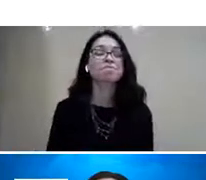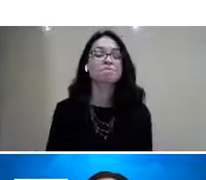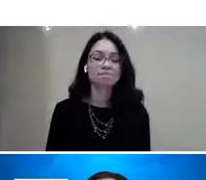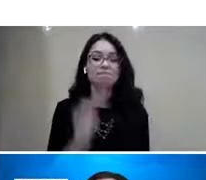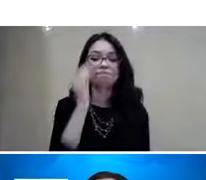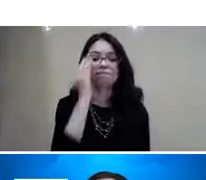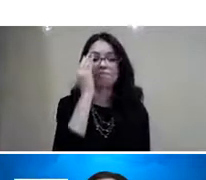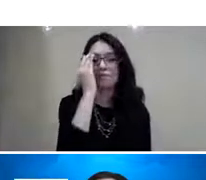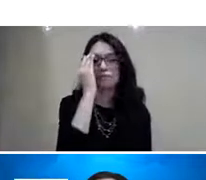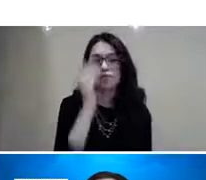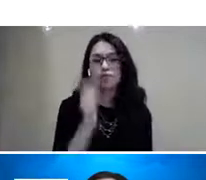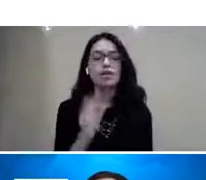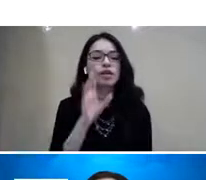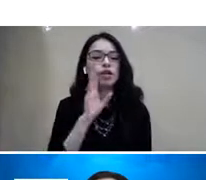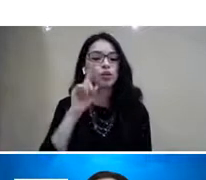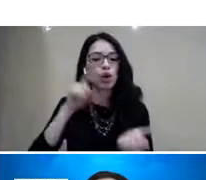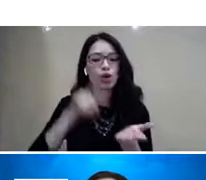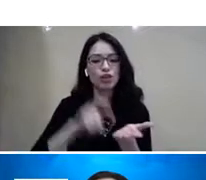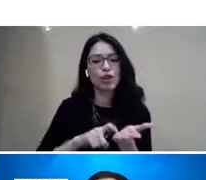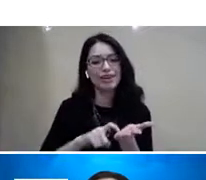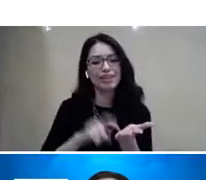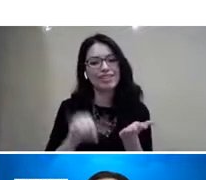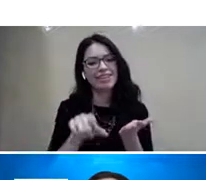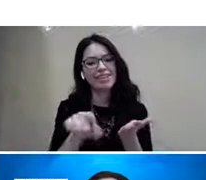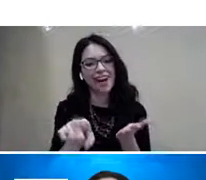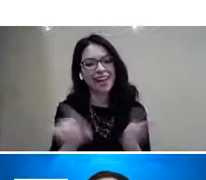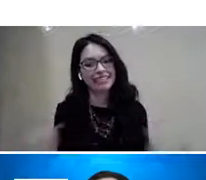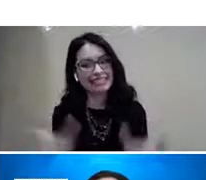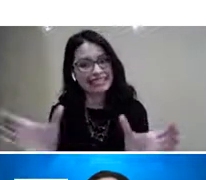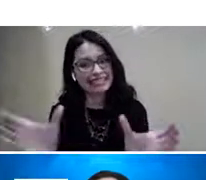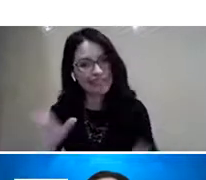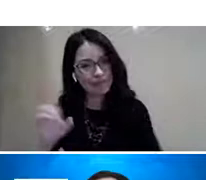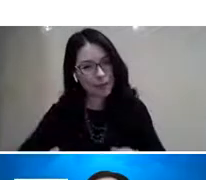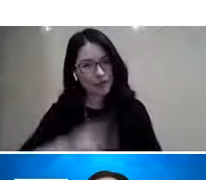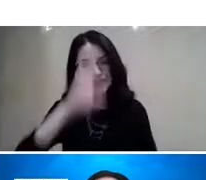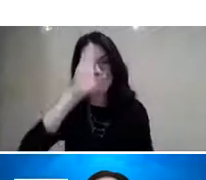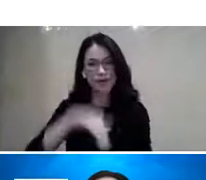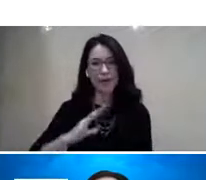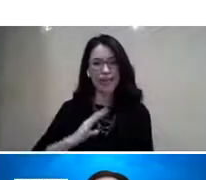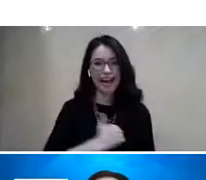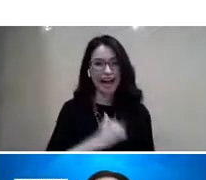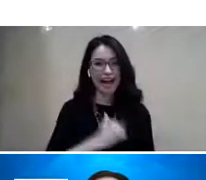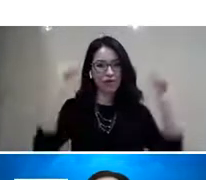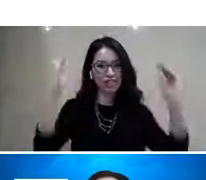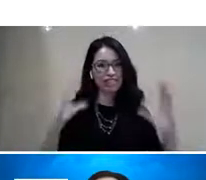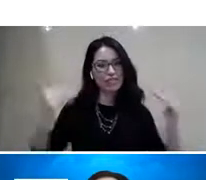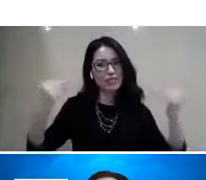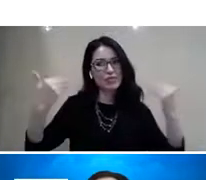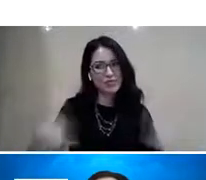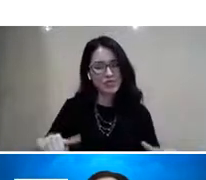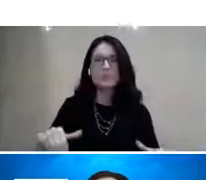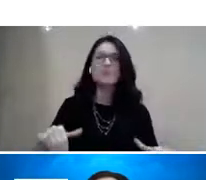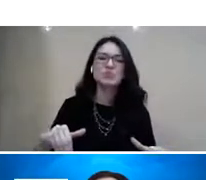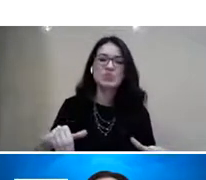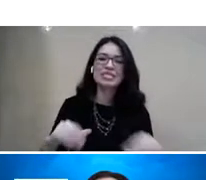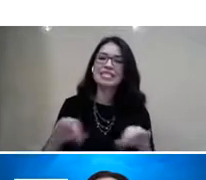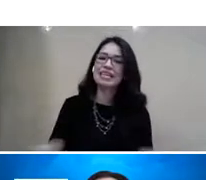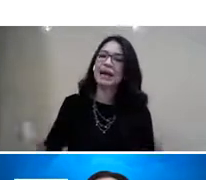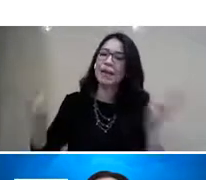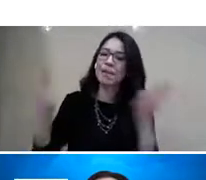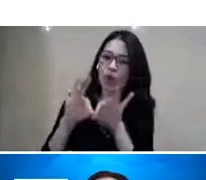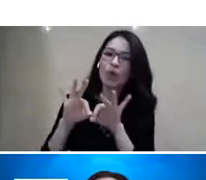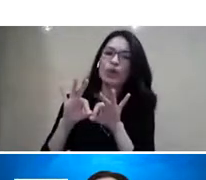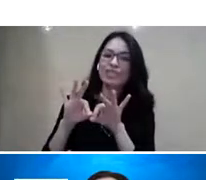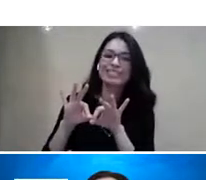this push. Of course, we all know our teachers are essential frontline workers. We know that not